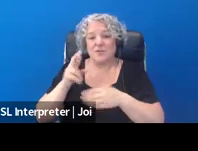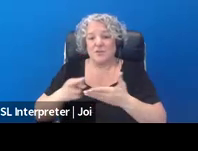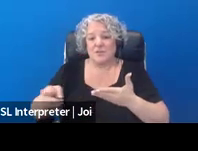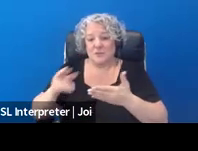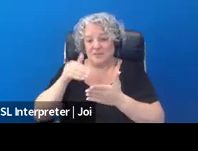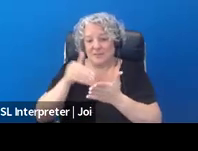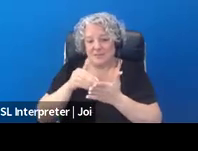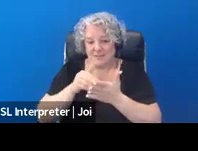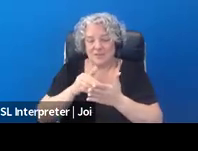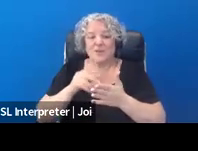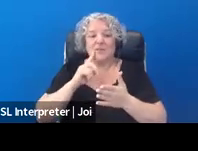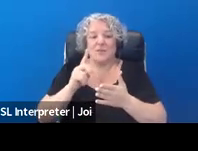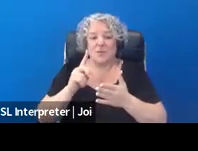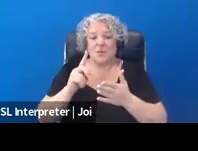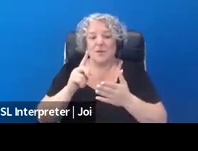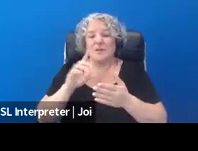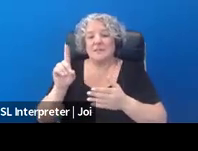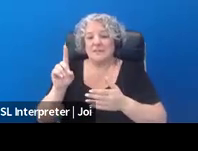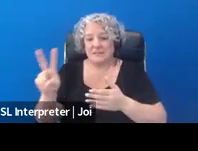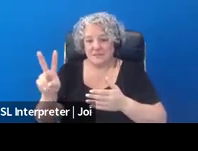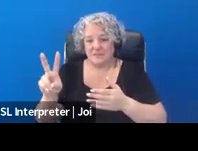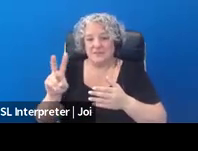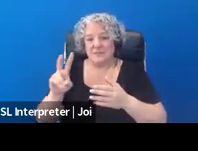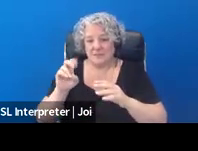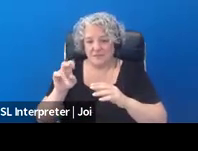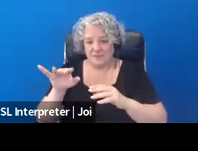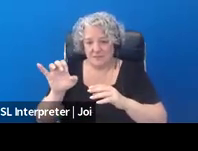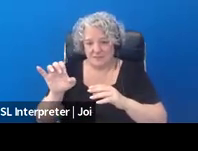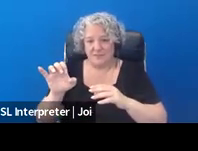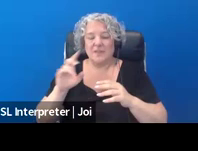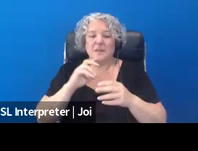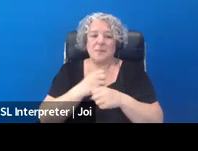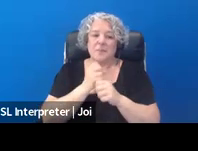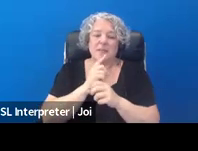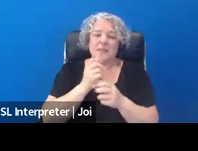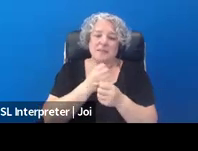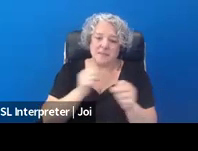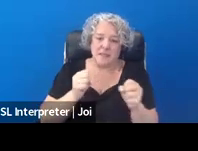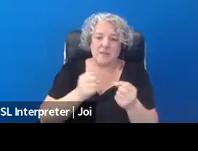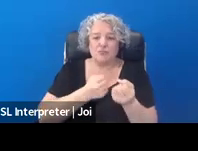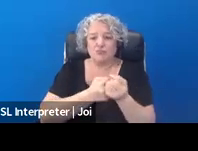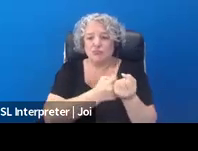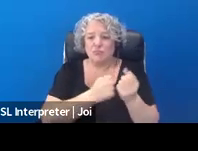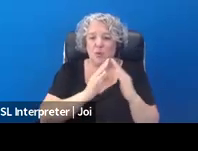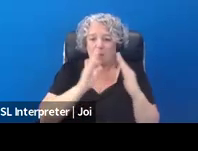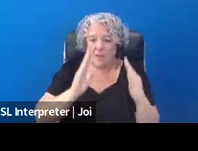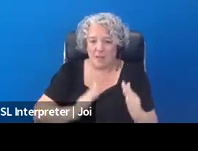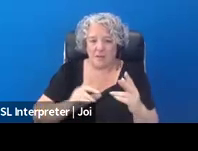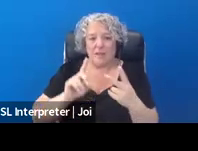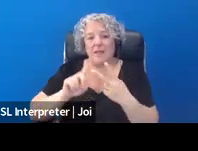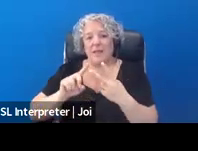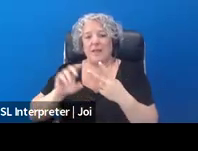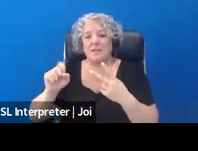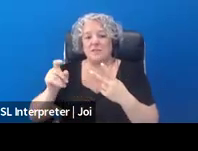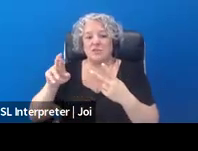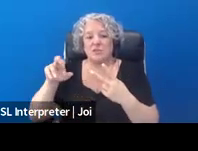on Domestic Violences, Capacity Building Center on Safe and Supportive Housing, and STARS, the Indigenous